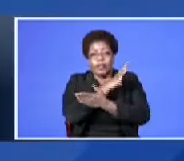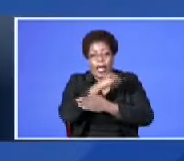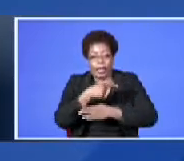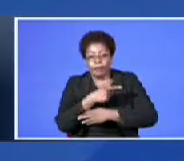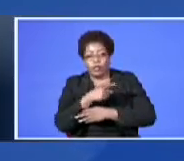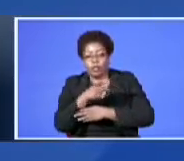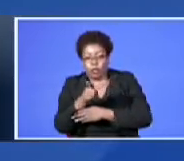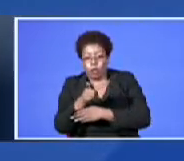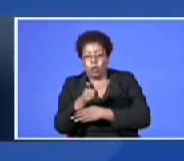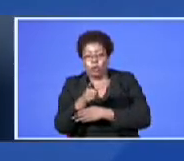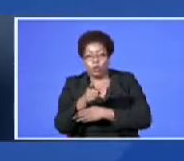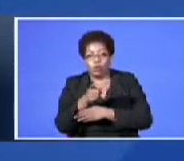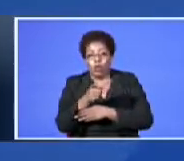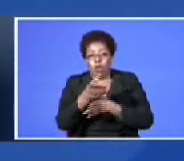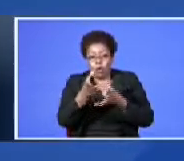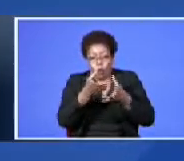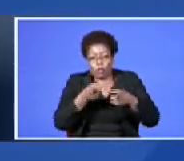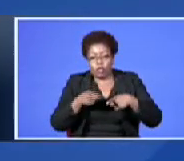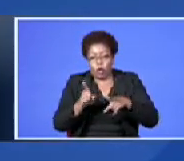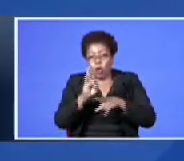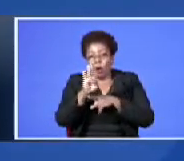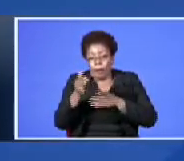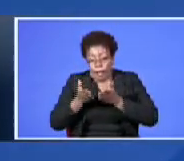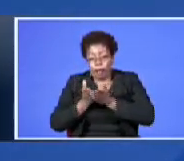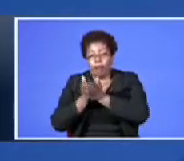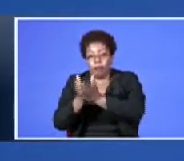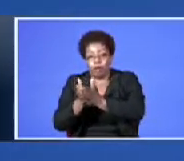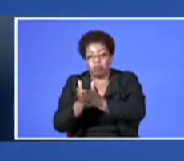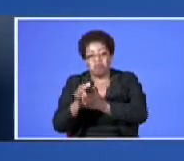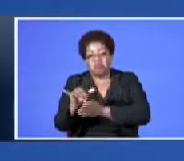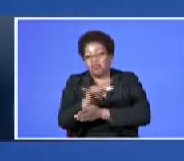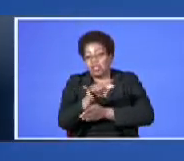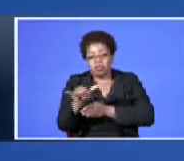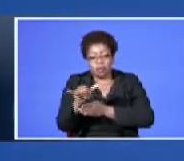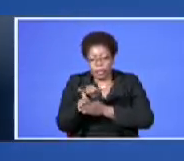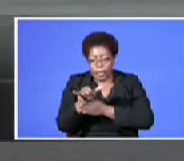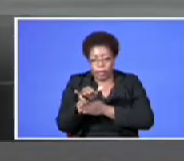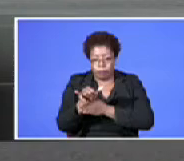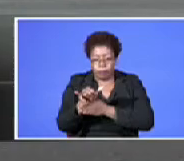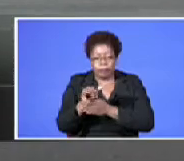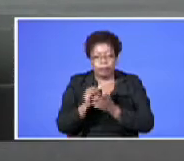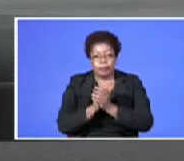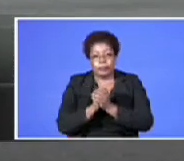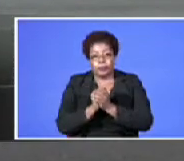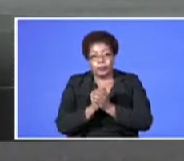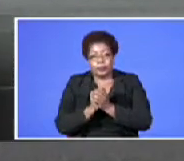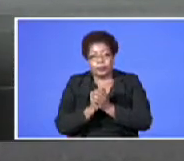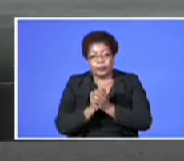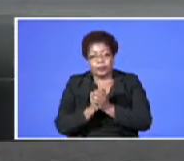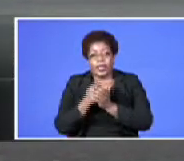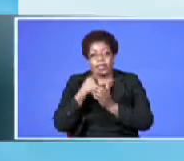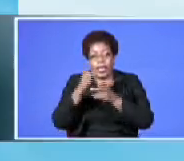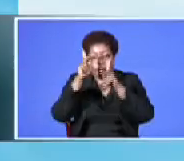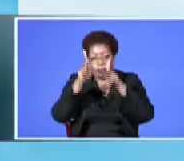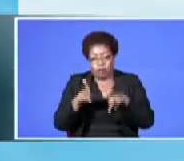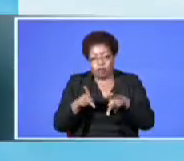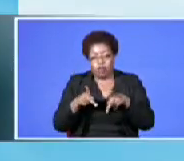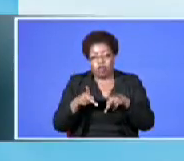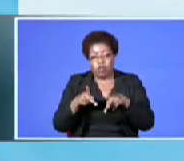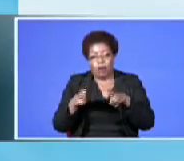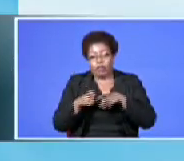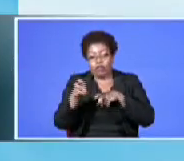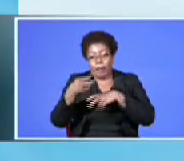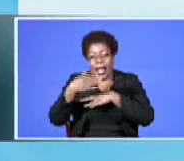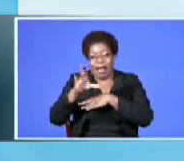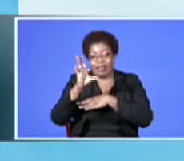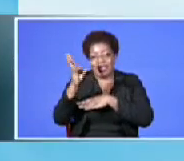to travel via boat would still have to go through the Port Authority. Brennan says persons looking to travel after the 7-day period